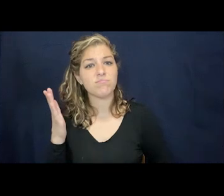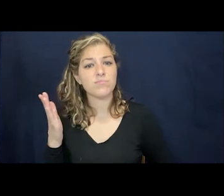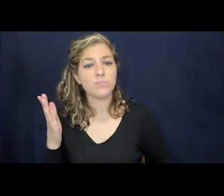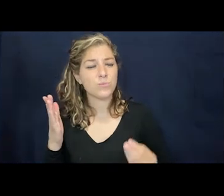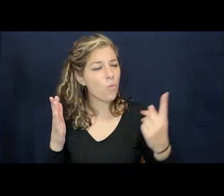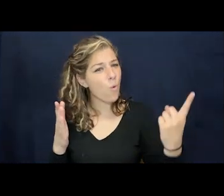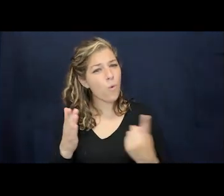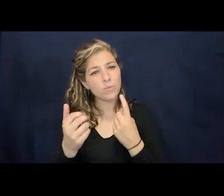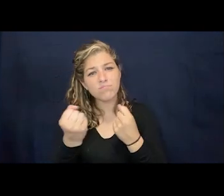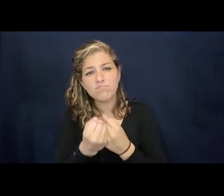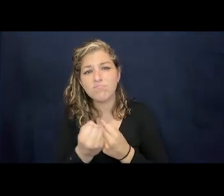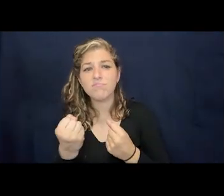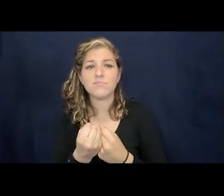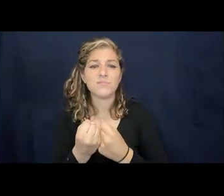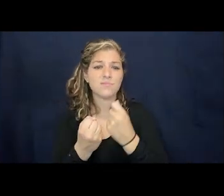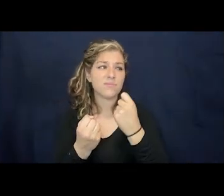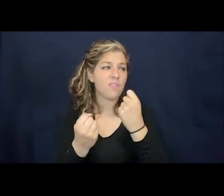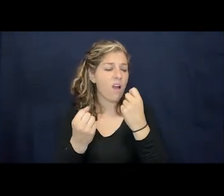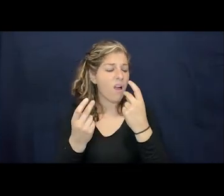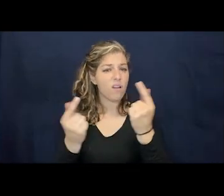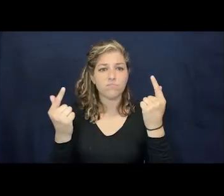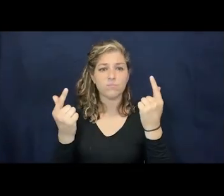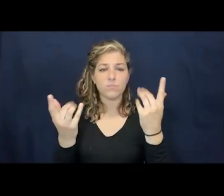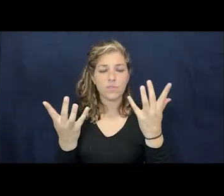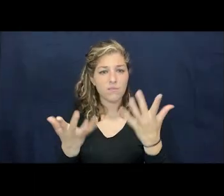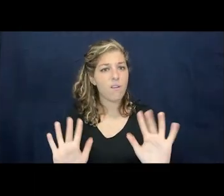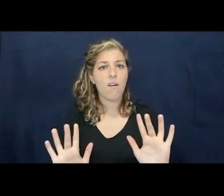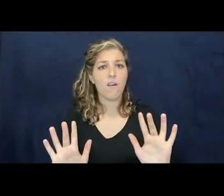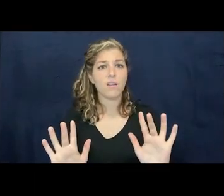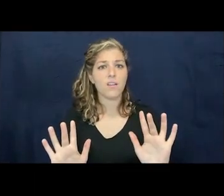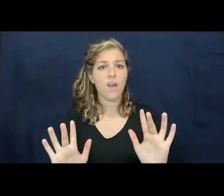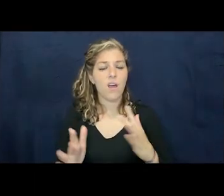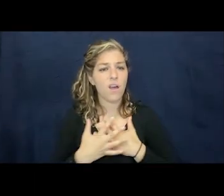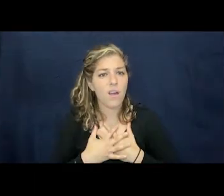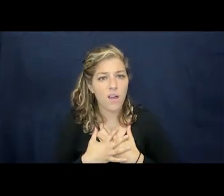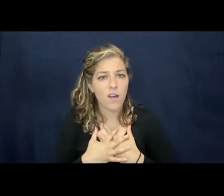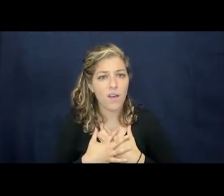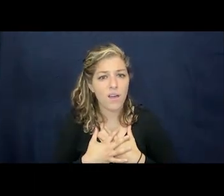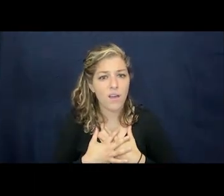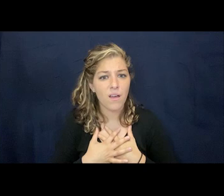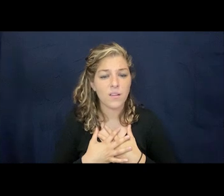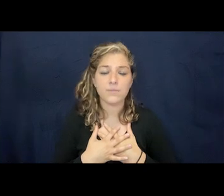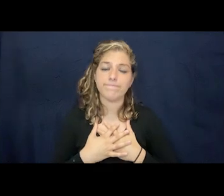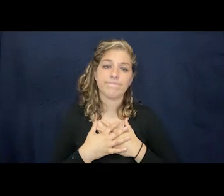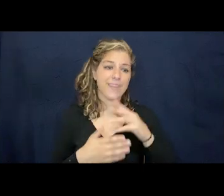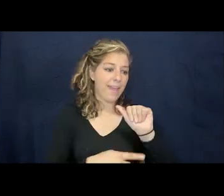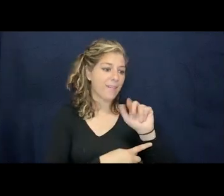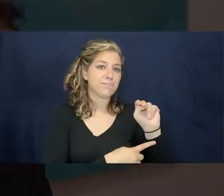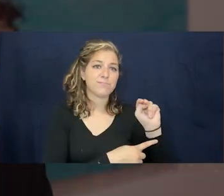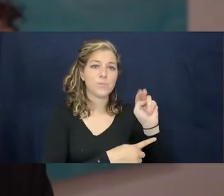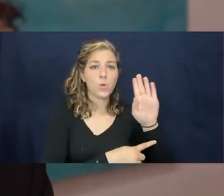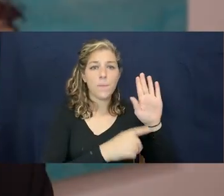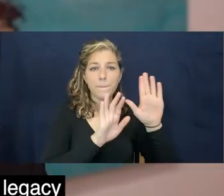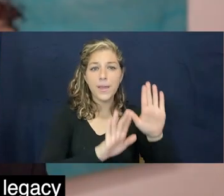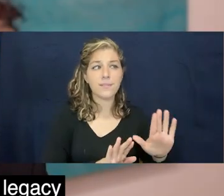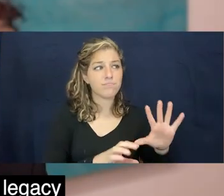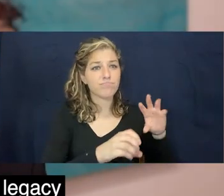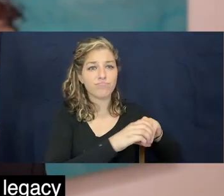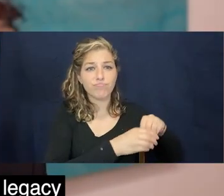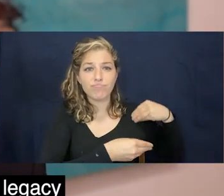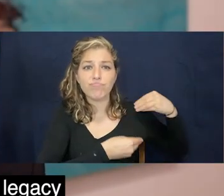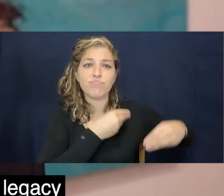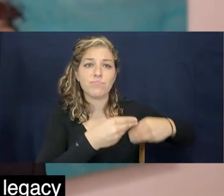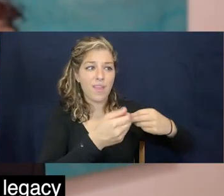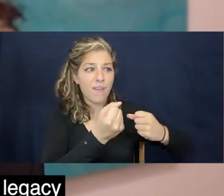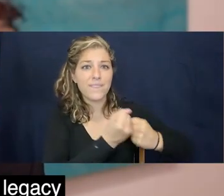suddenly passed away. This force of nature who was there, always there for everyone, was suddenly gone. We were devastated. And thinking about